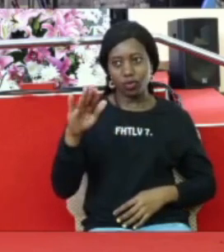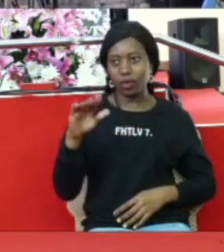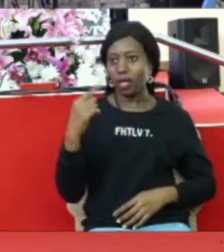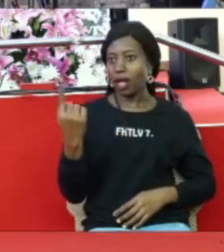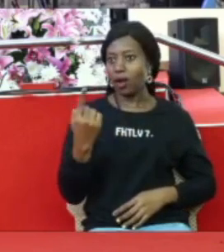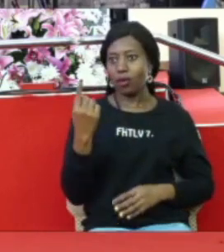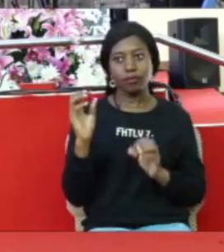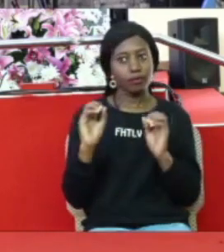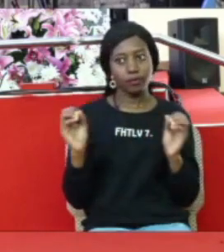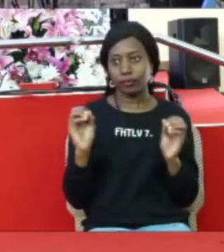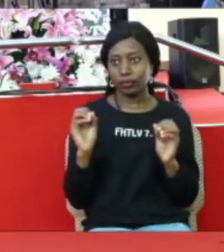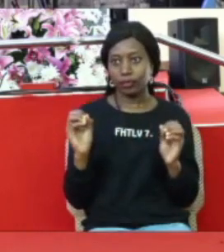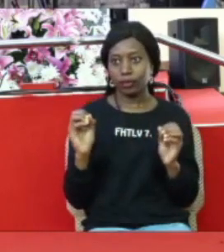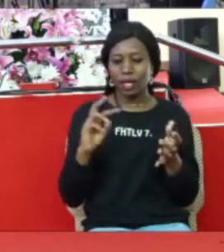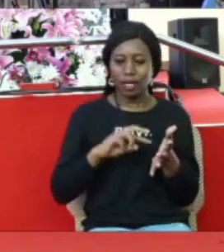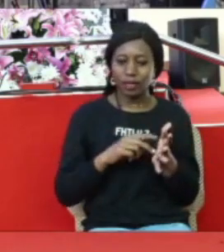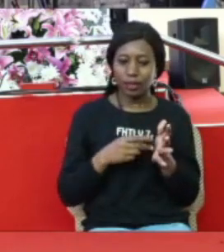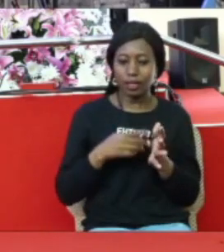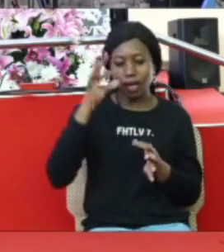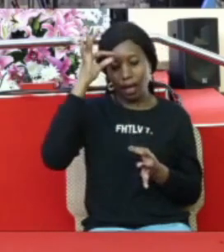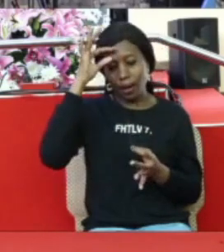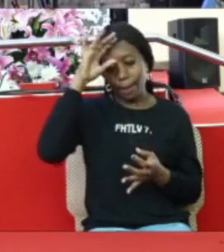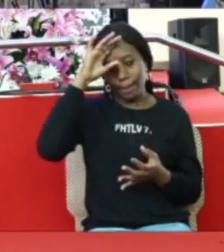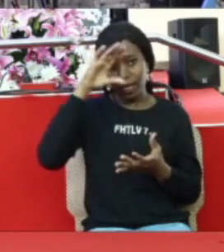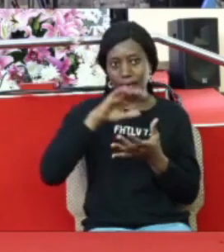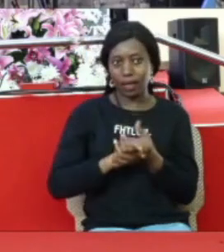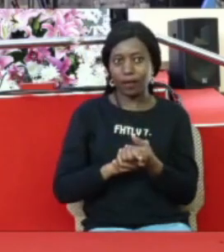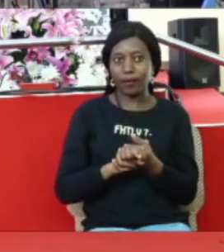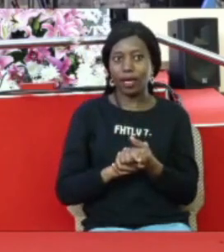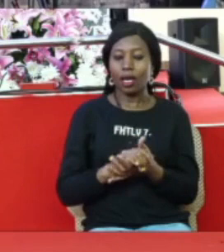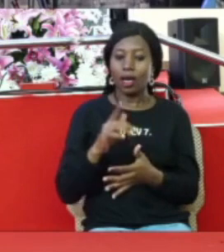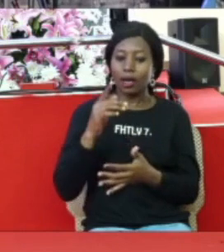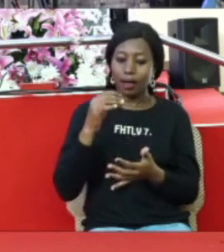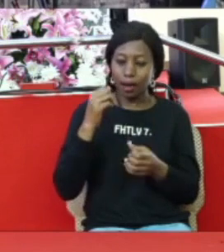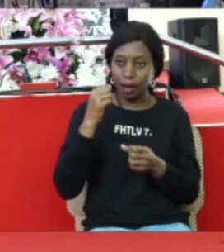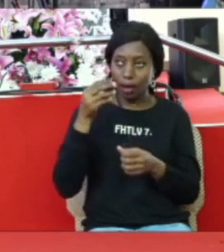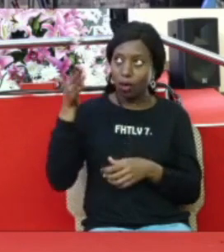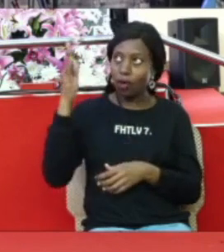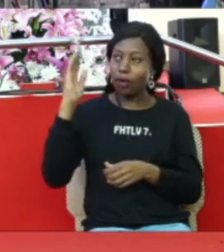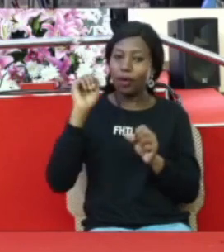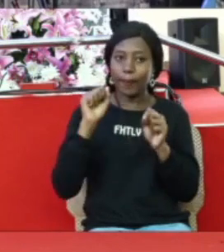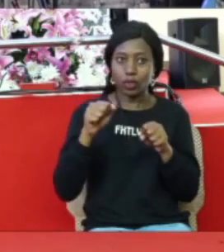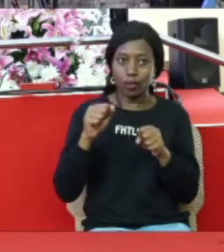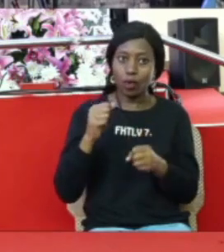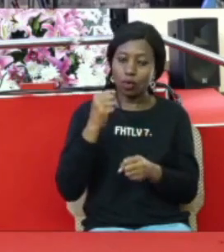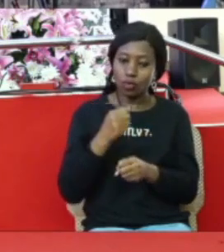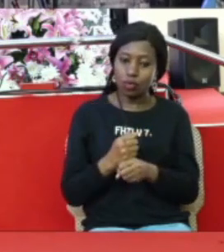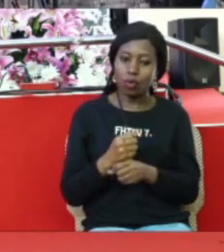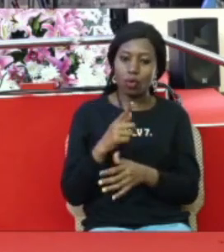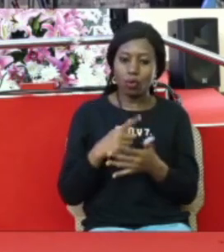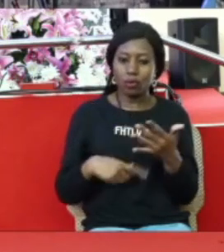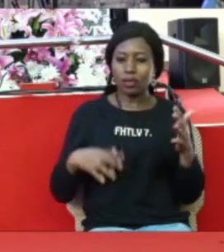seeing. I'm going to believe that God will do something that is greater than myself. I'm going to receive the